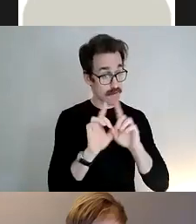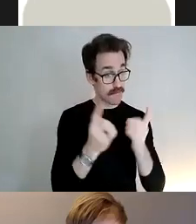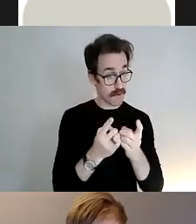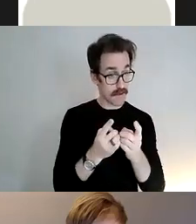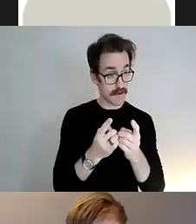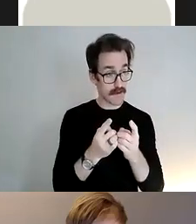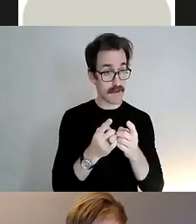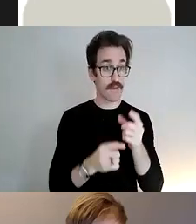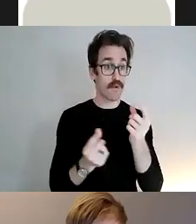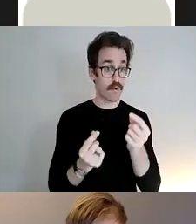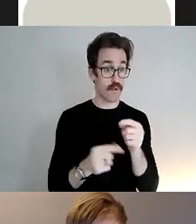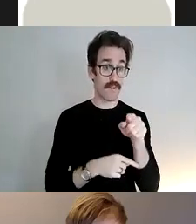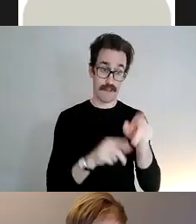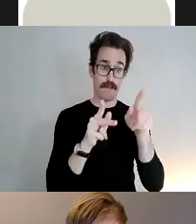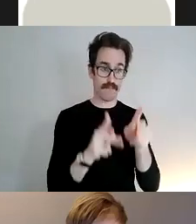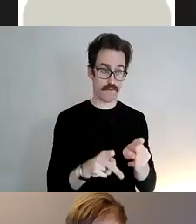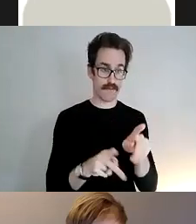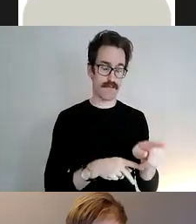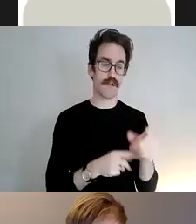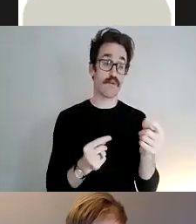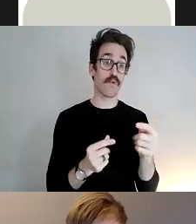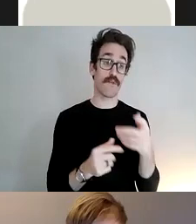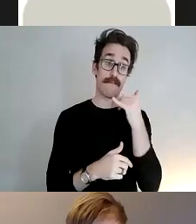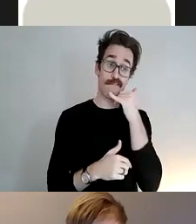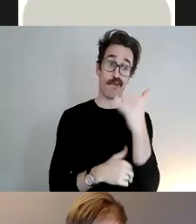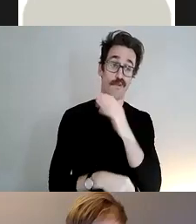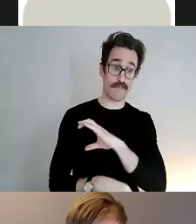person. And actually they called the police, who ended up